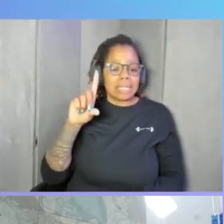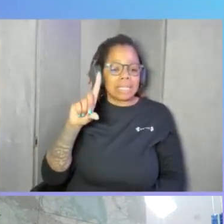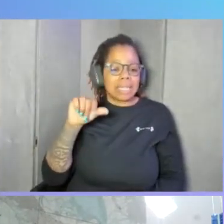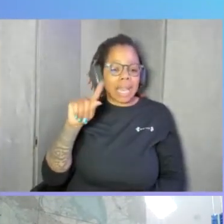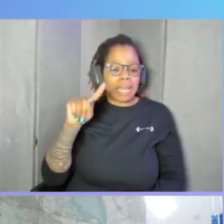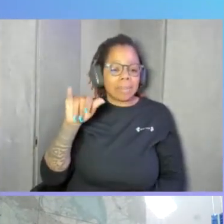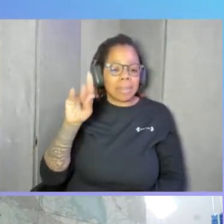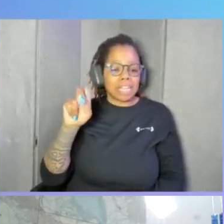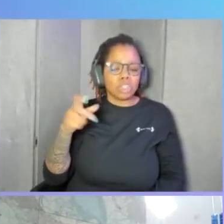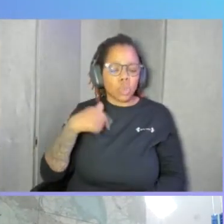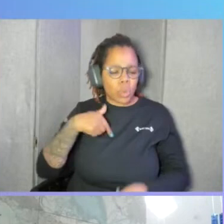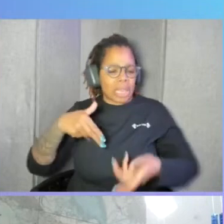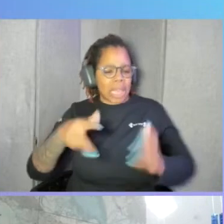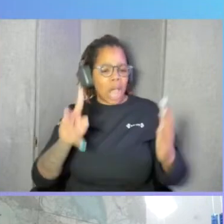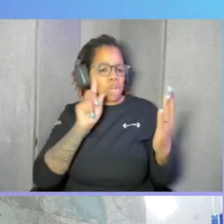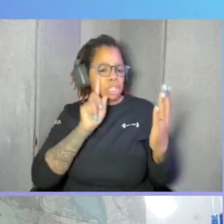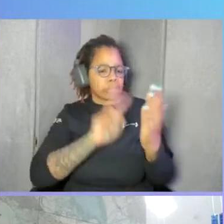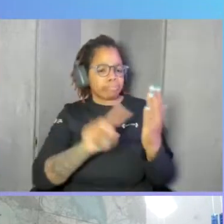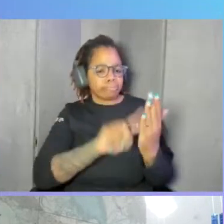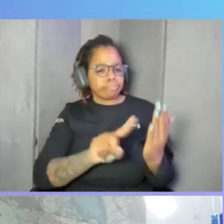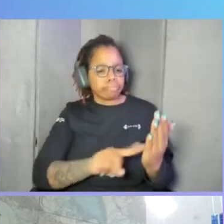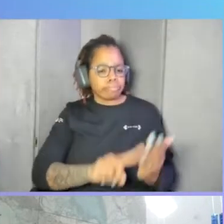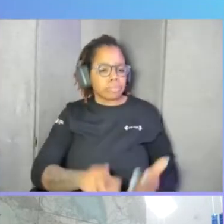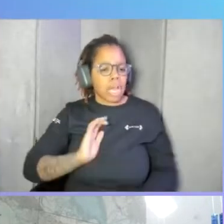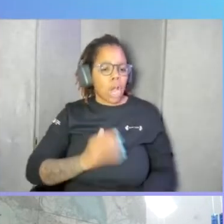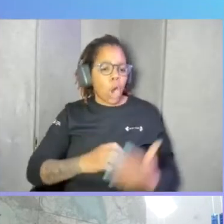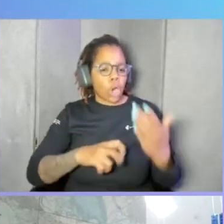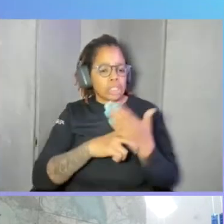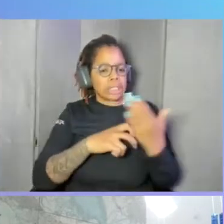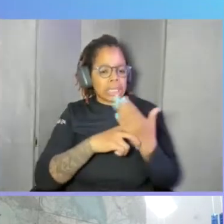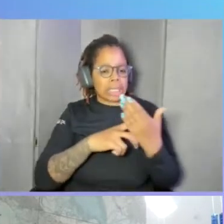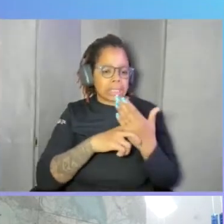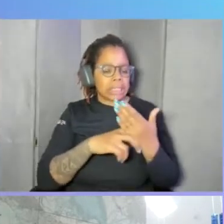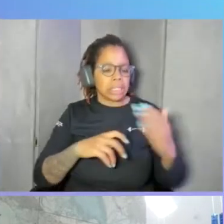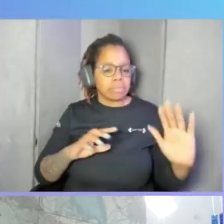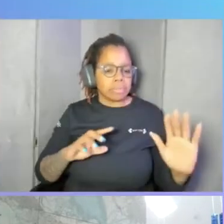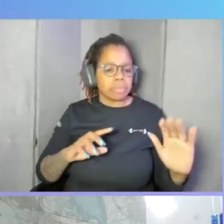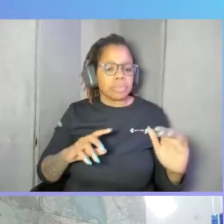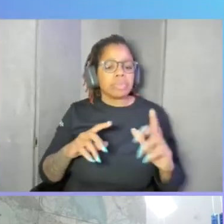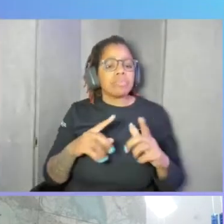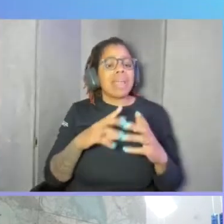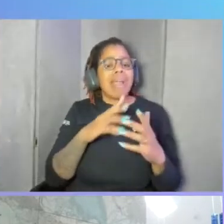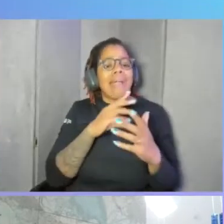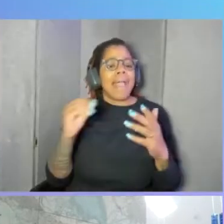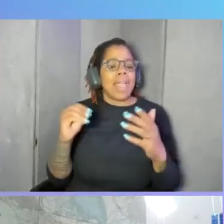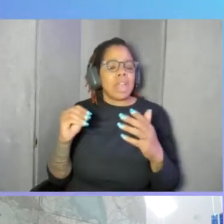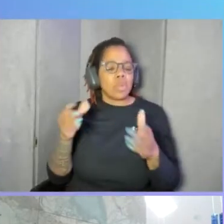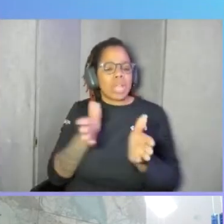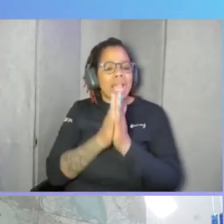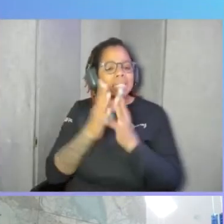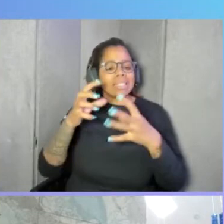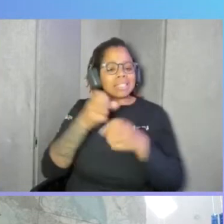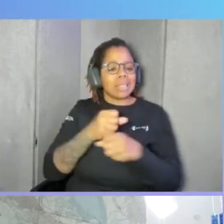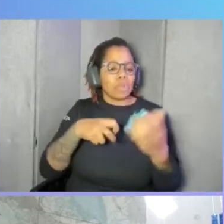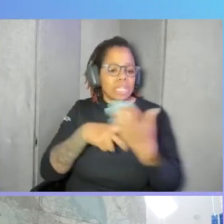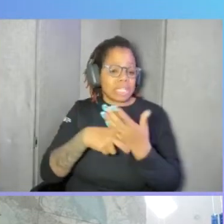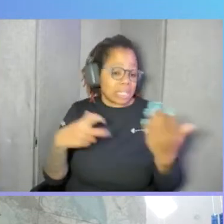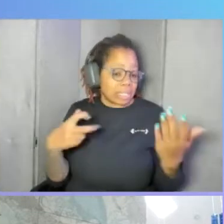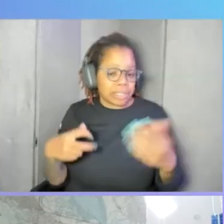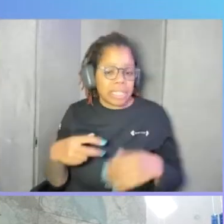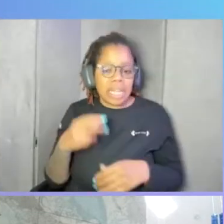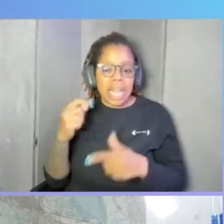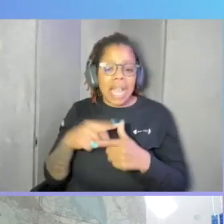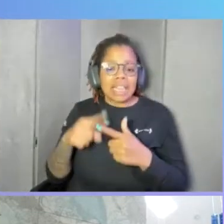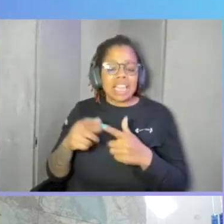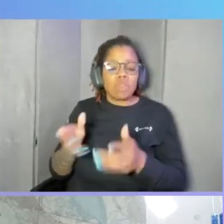and we would point within the firewall to our internal bug database, and we would ask them to summarize the tickets. And then we